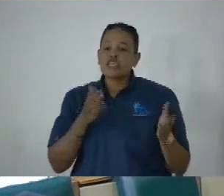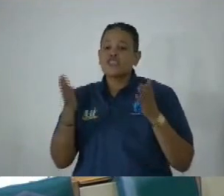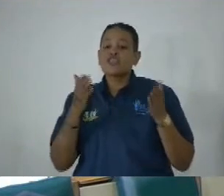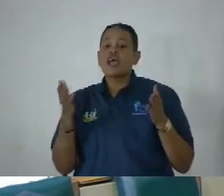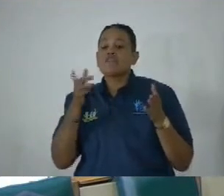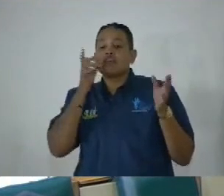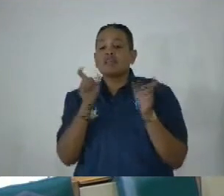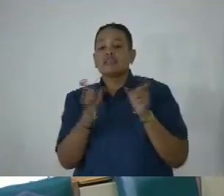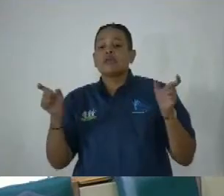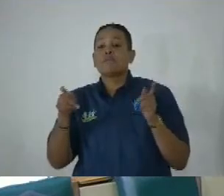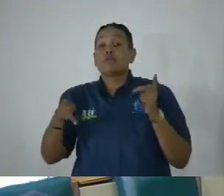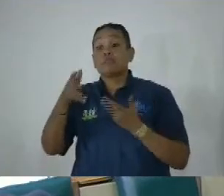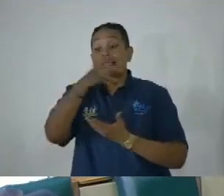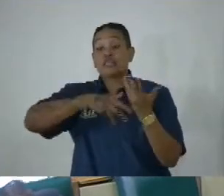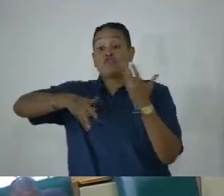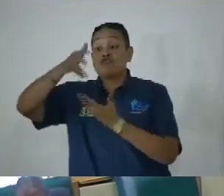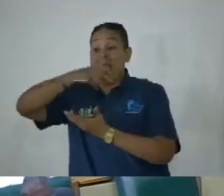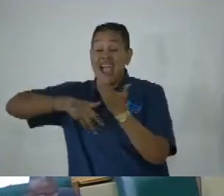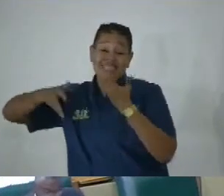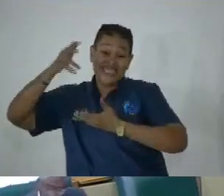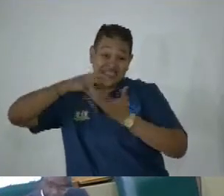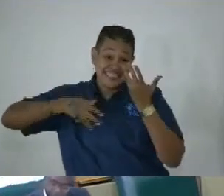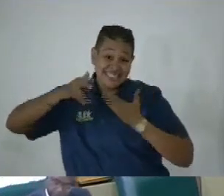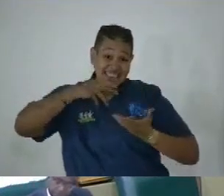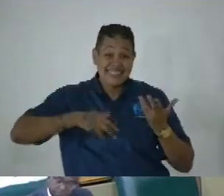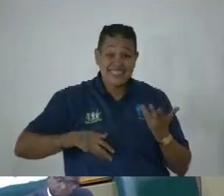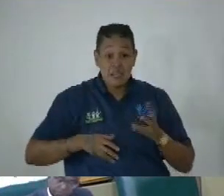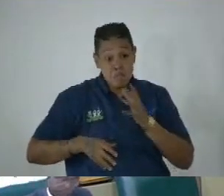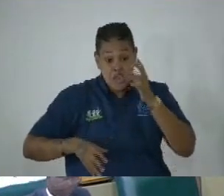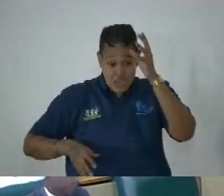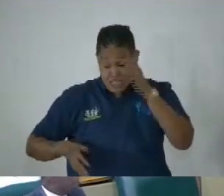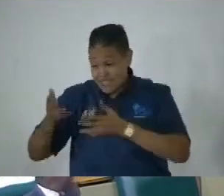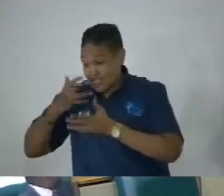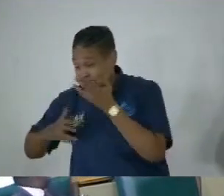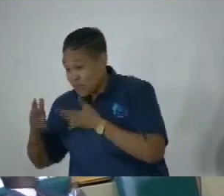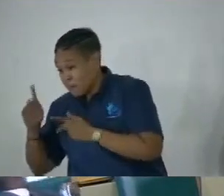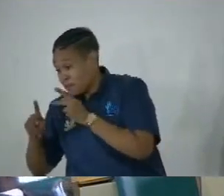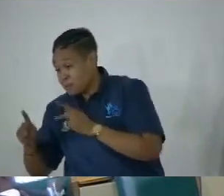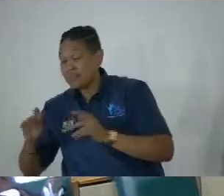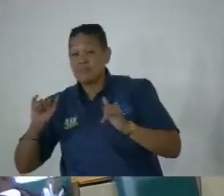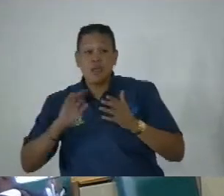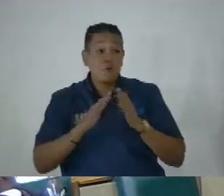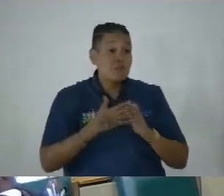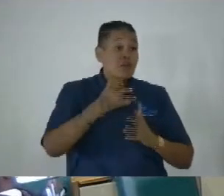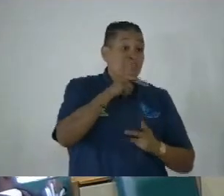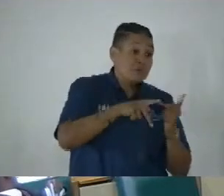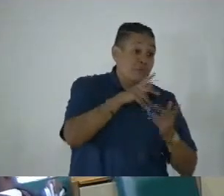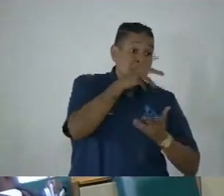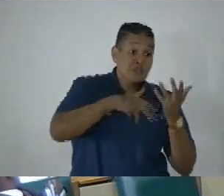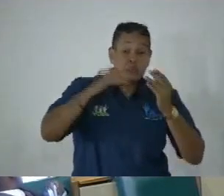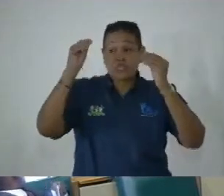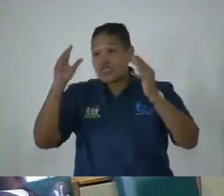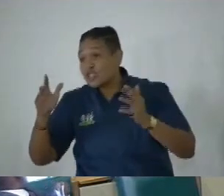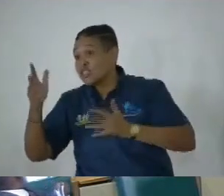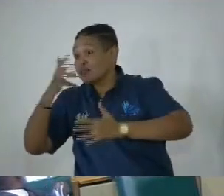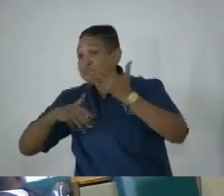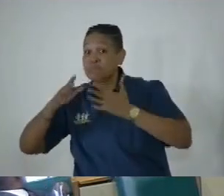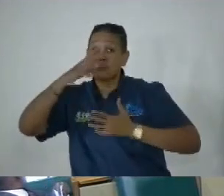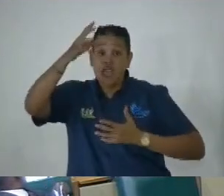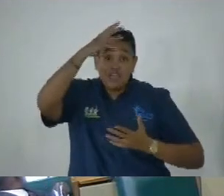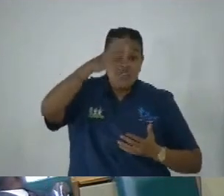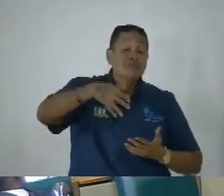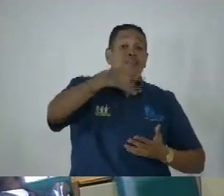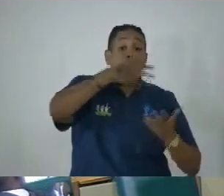People interacting with people. People interacting with parents that are from the same community. People interacting with other teachers. People interacting